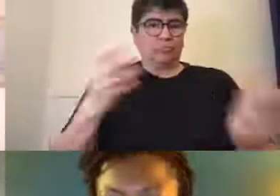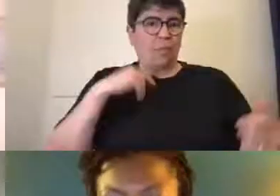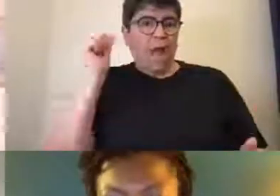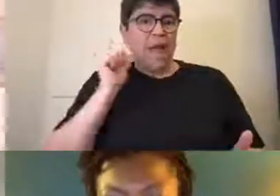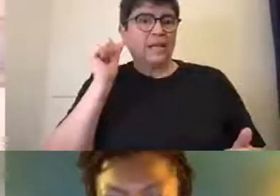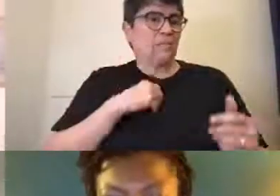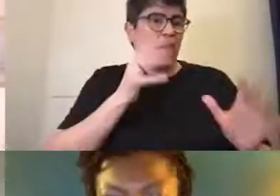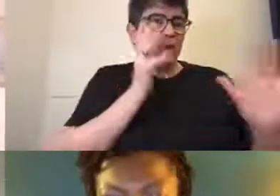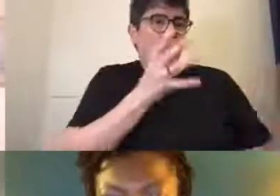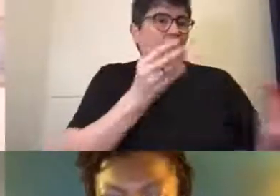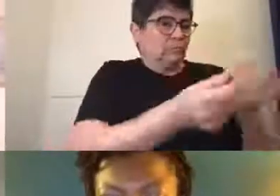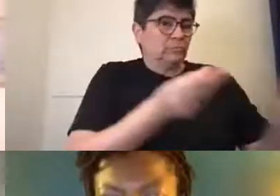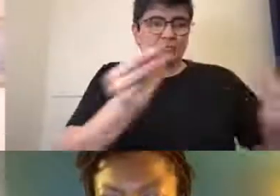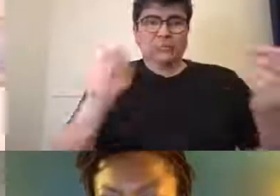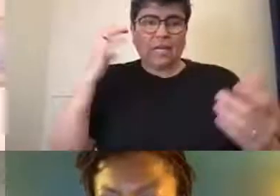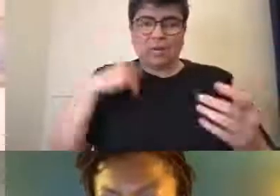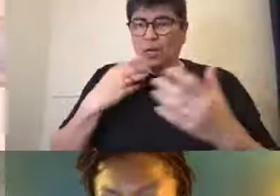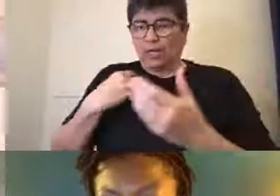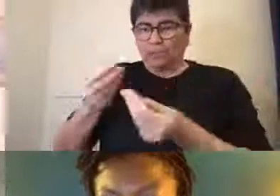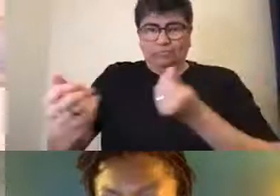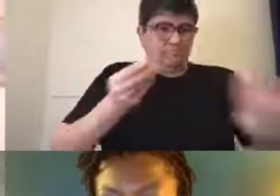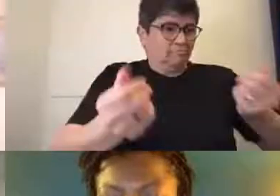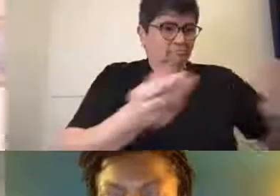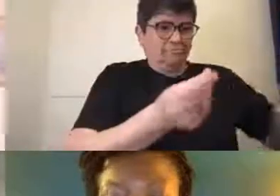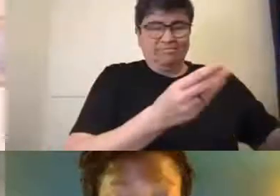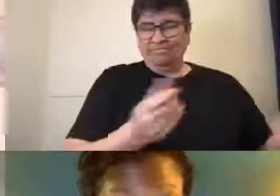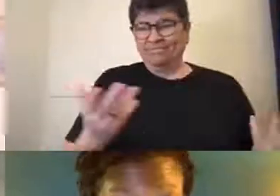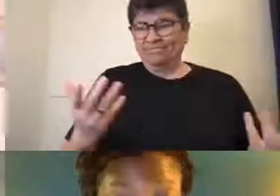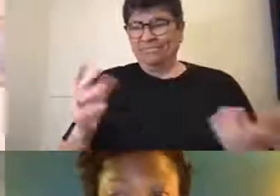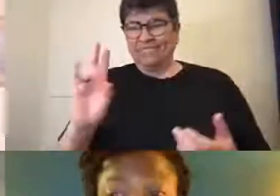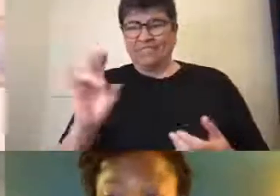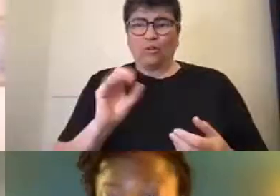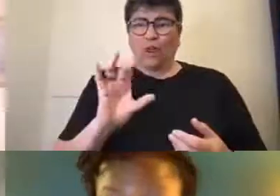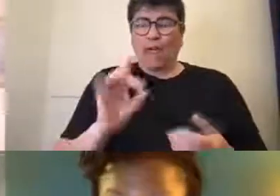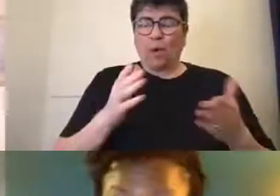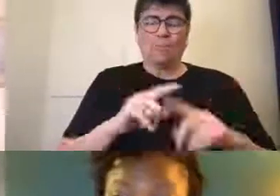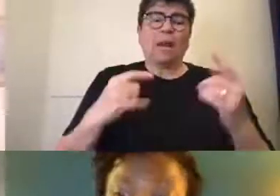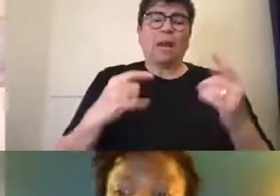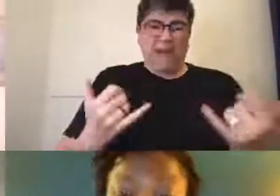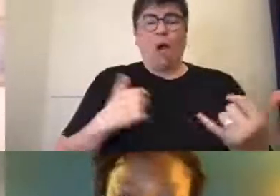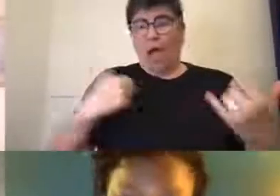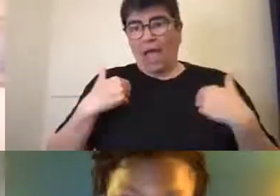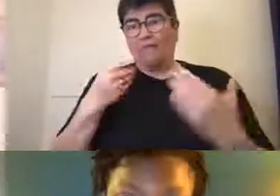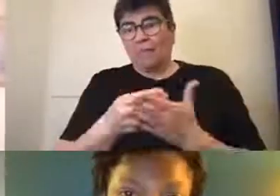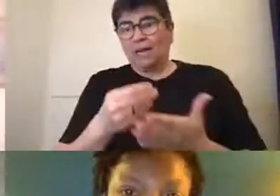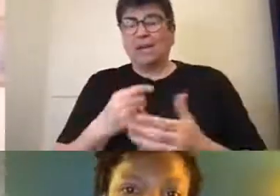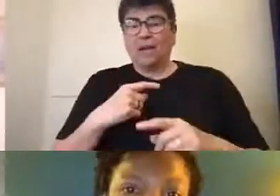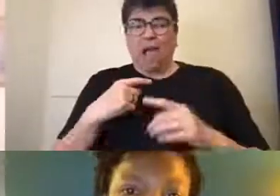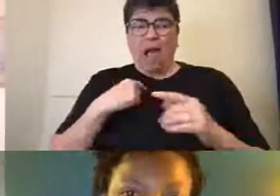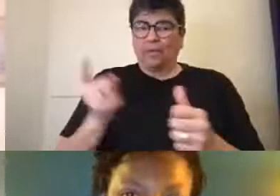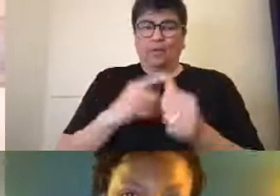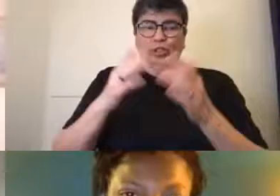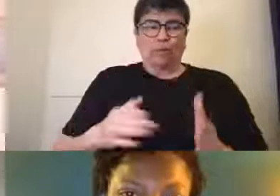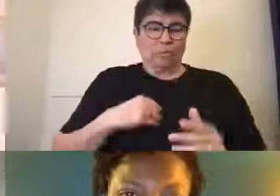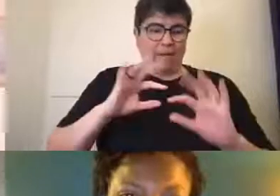grandmama, my cousin, you know, we got to split our money 7-8 ways, but I have some money now to split 7-8 ways. And that's, I'm the first person in my